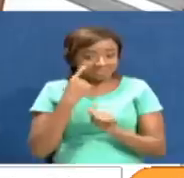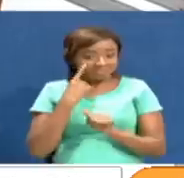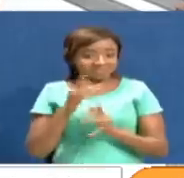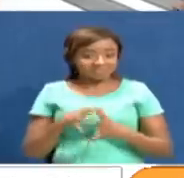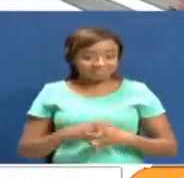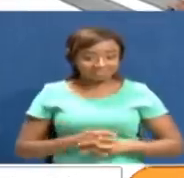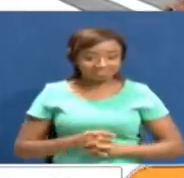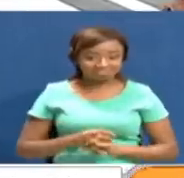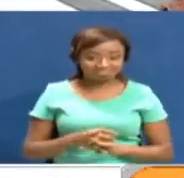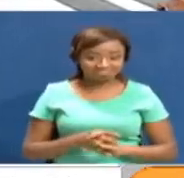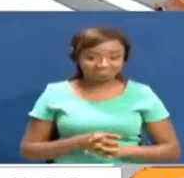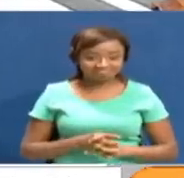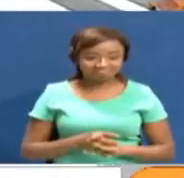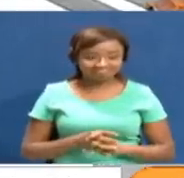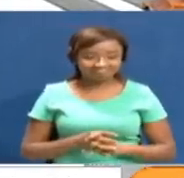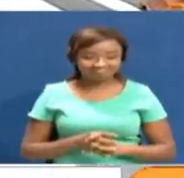Claus.